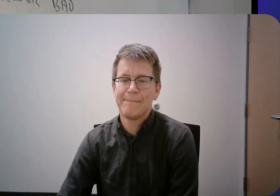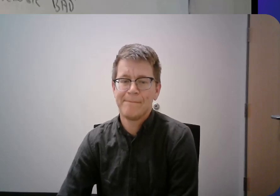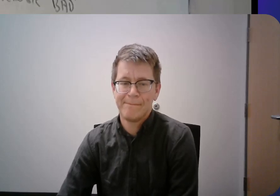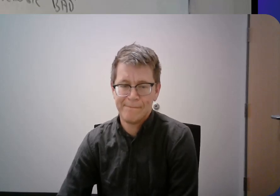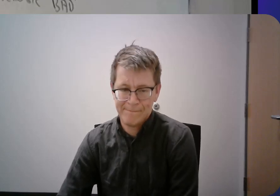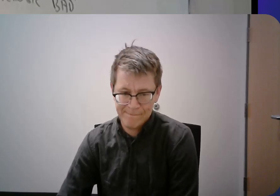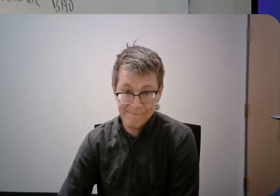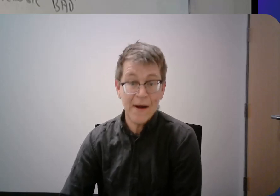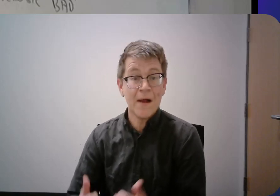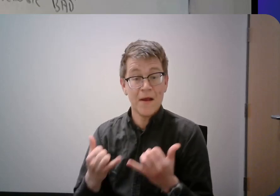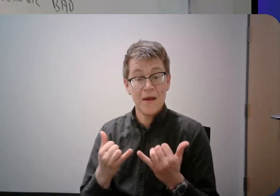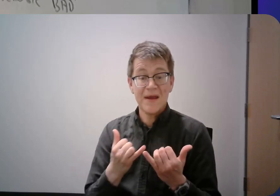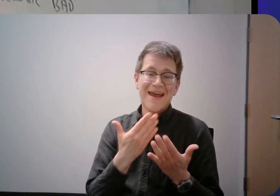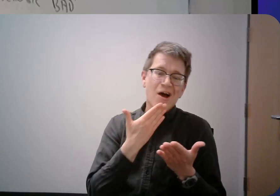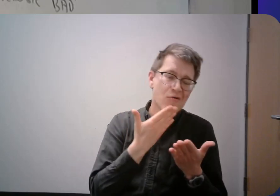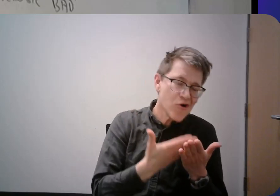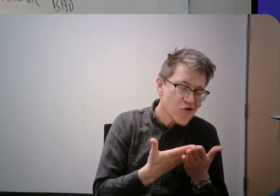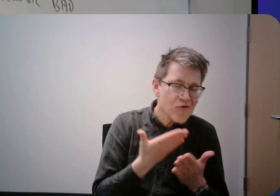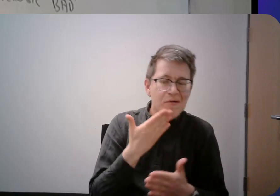under certain conditions.